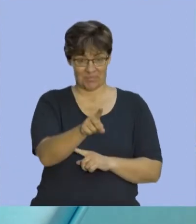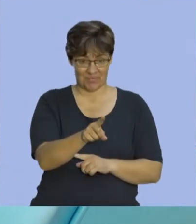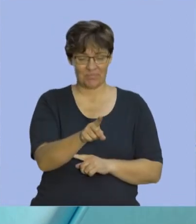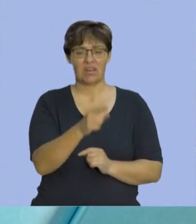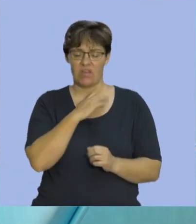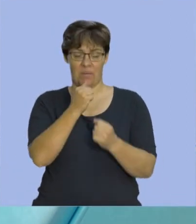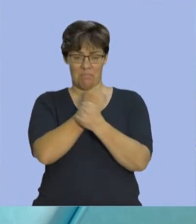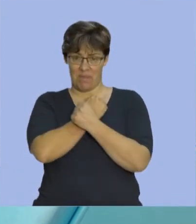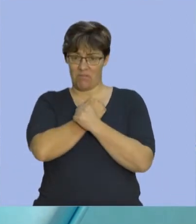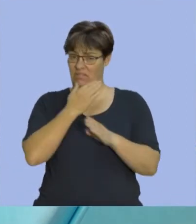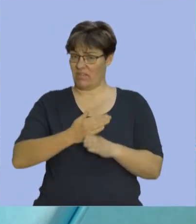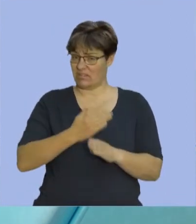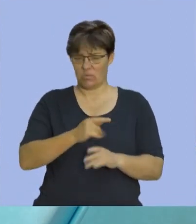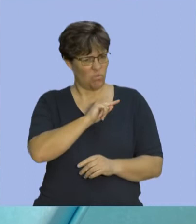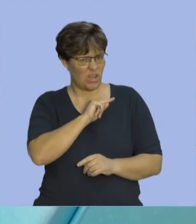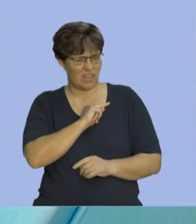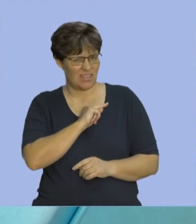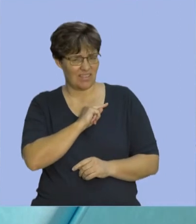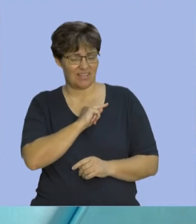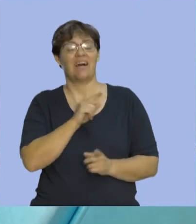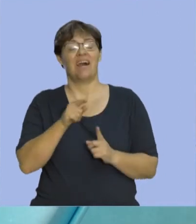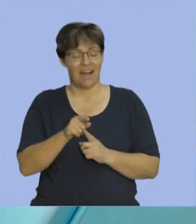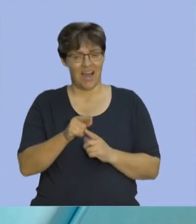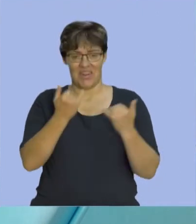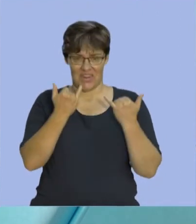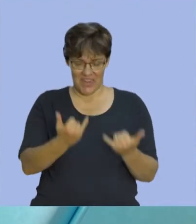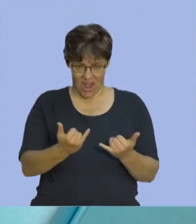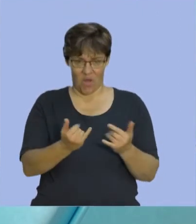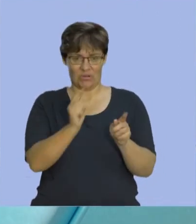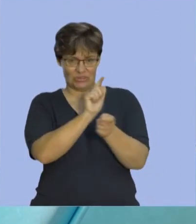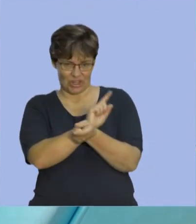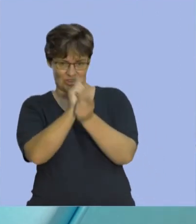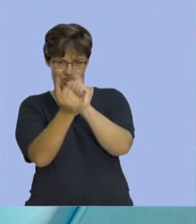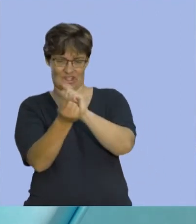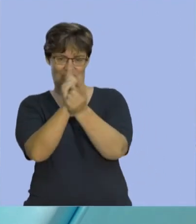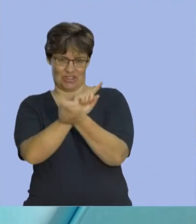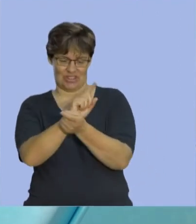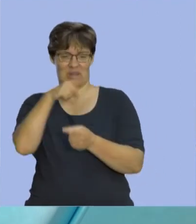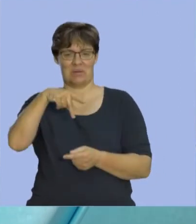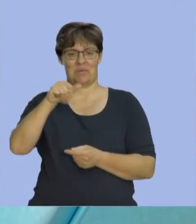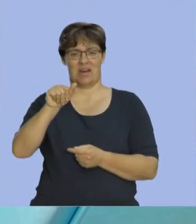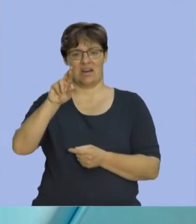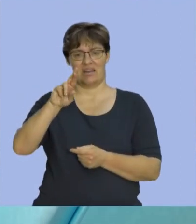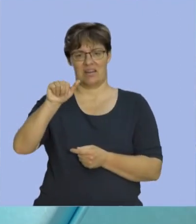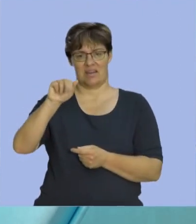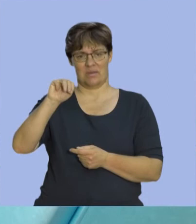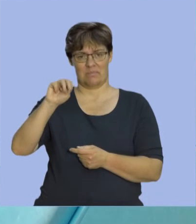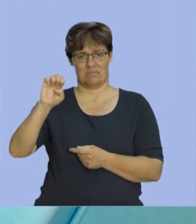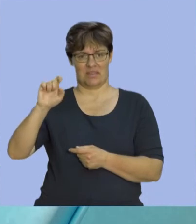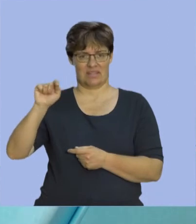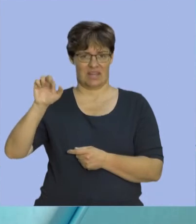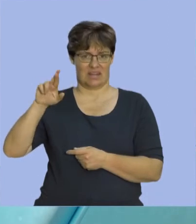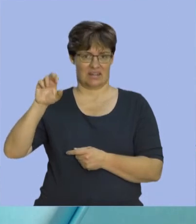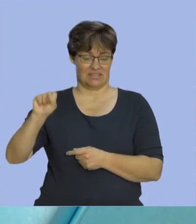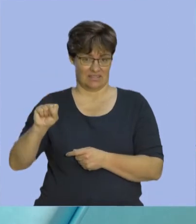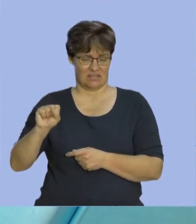calling them parent functions. Why? Because we're going to start changing parameters and see exactly how does it